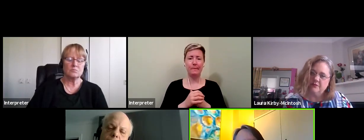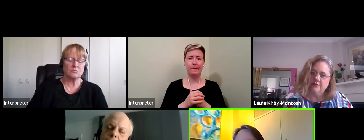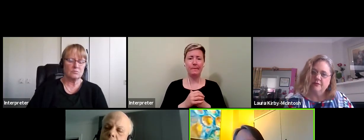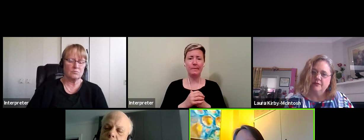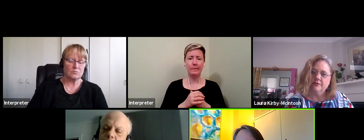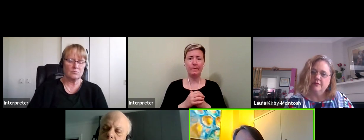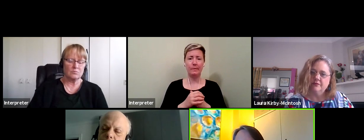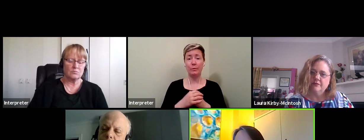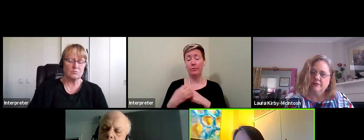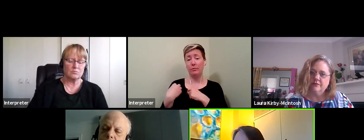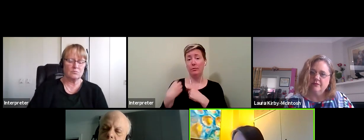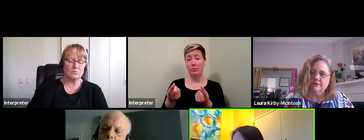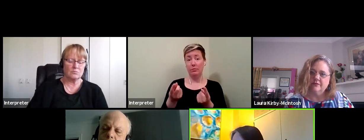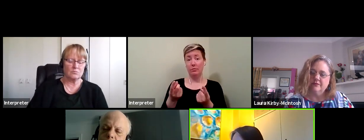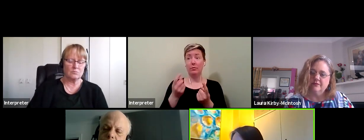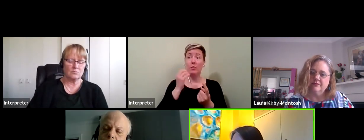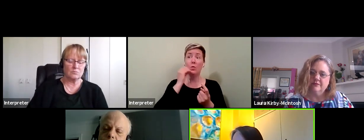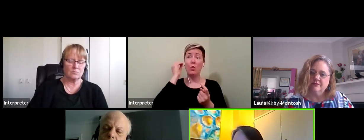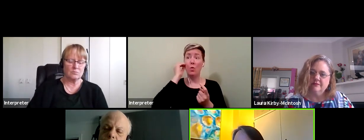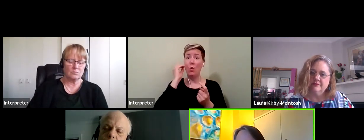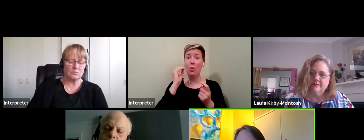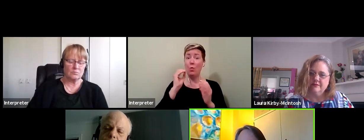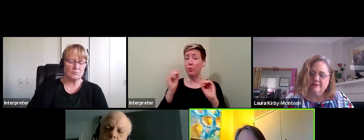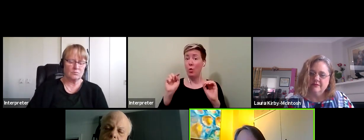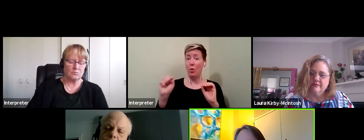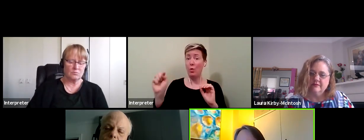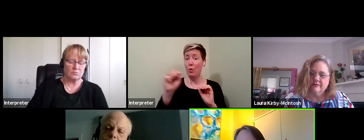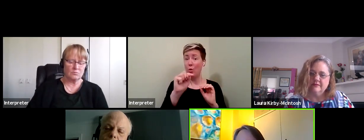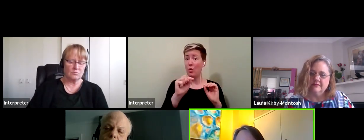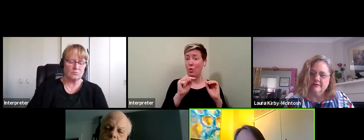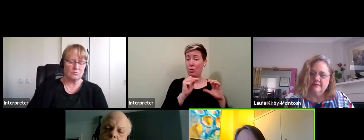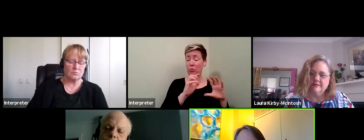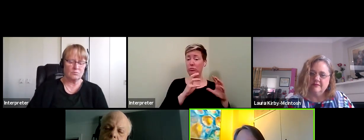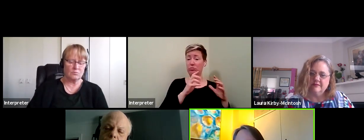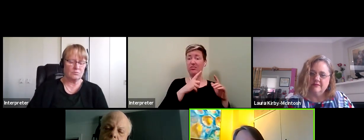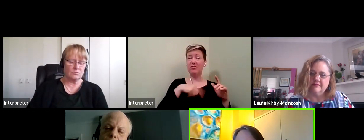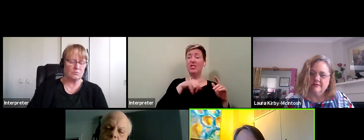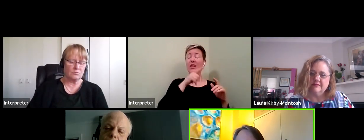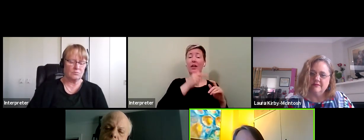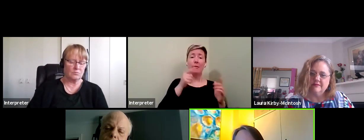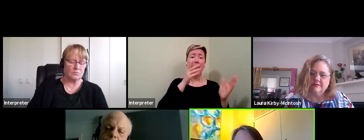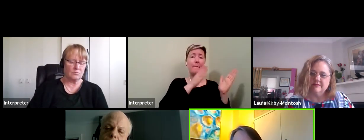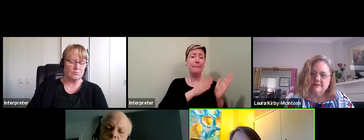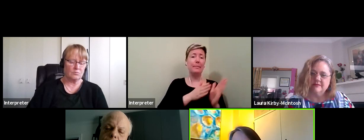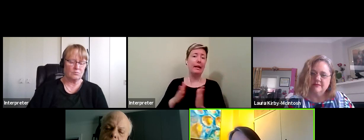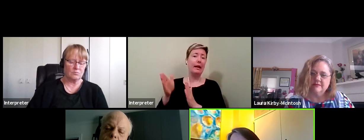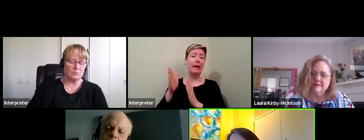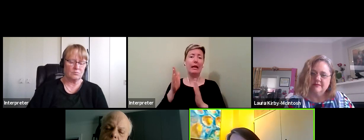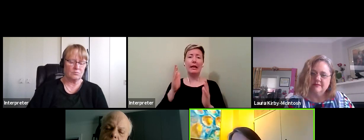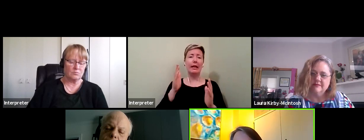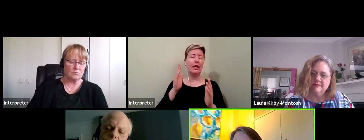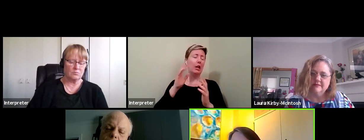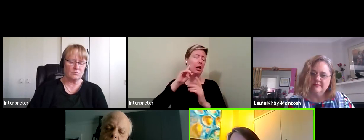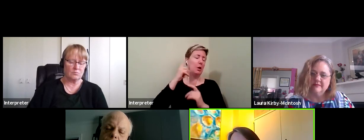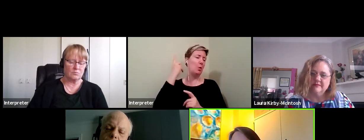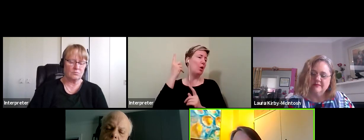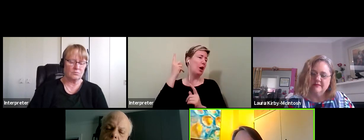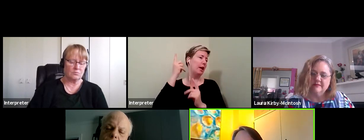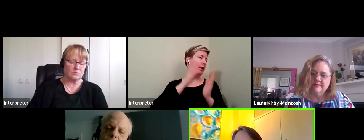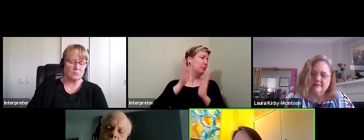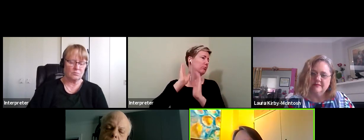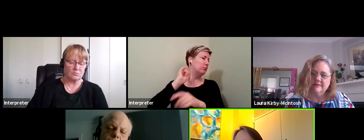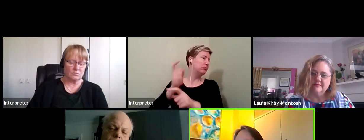for individuals who are homeless make an assumption that individuals who are homeless are a monolithic group. Our best estimates, we